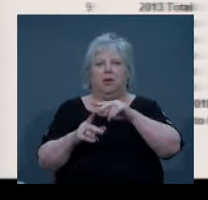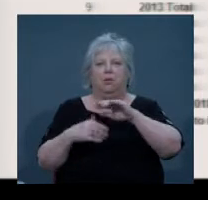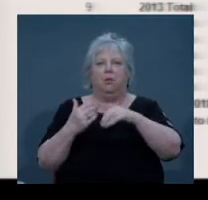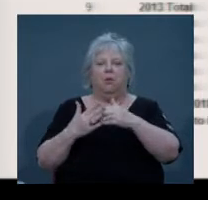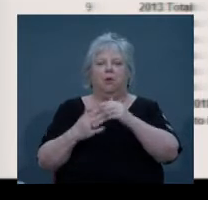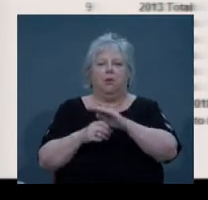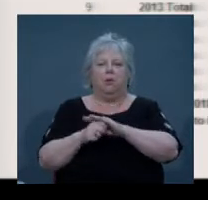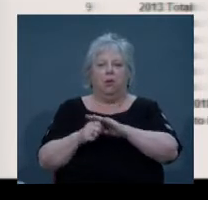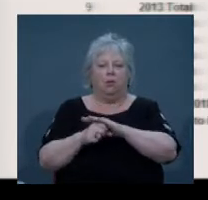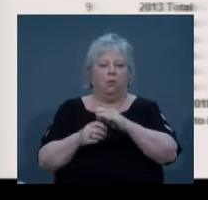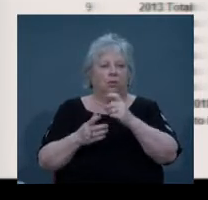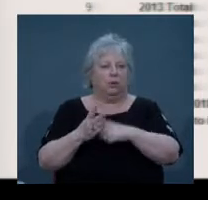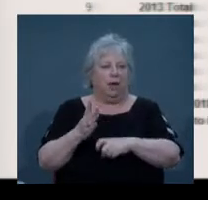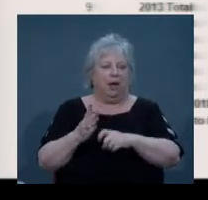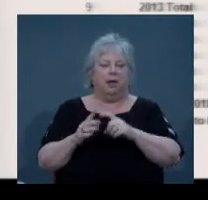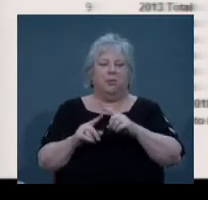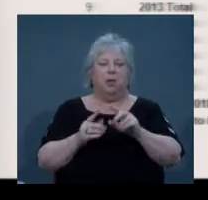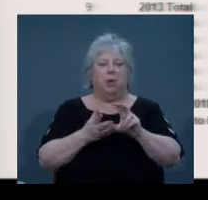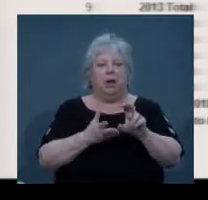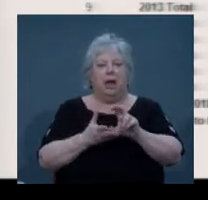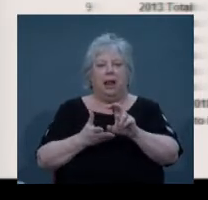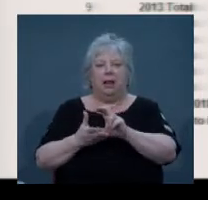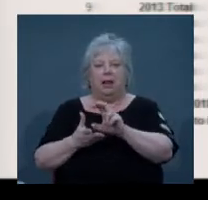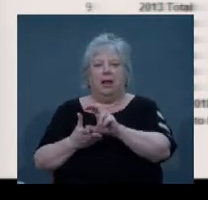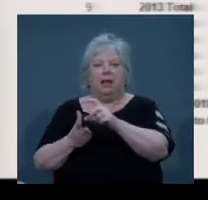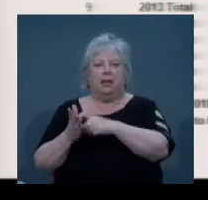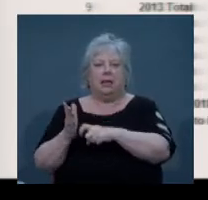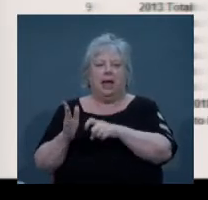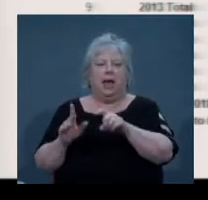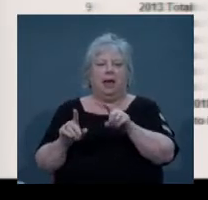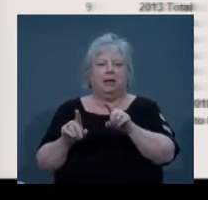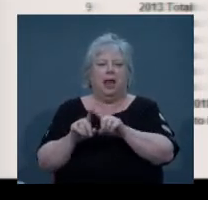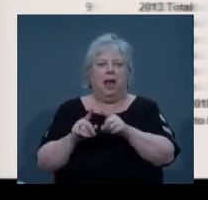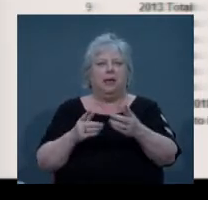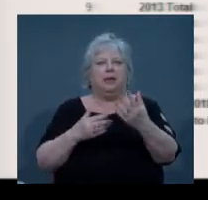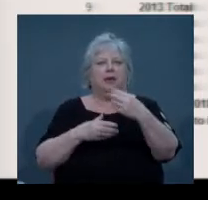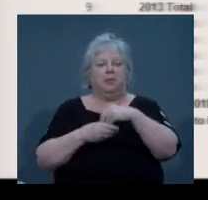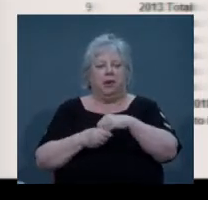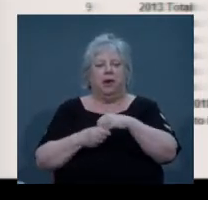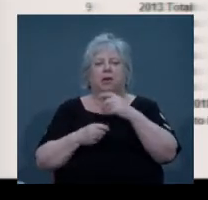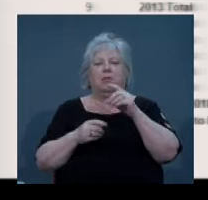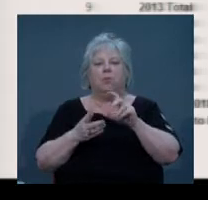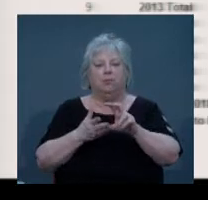case, though, we allocate the tax received as it comes in to the various